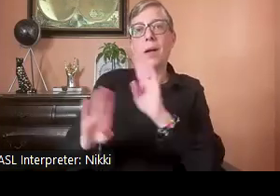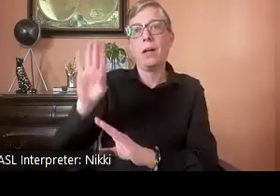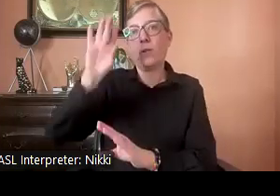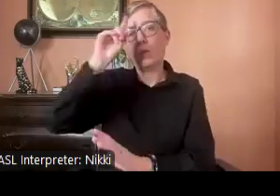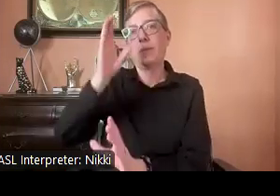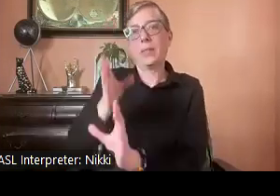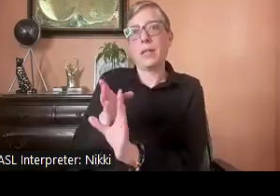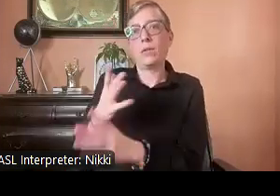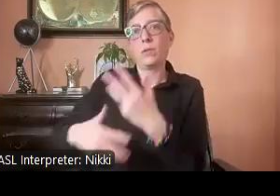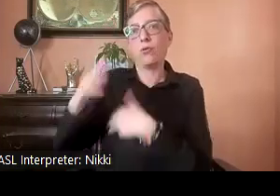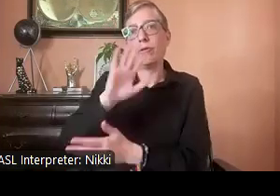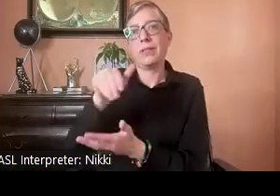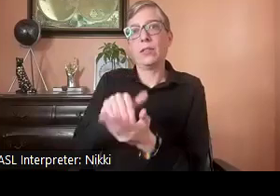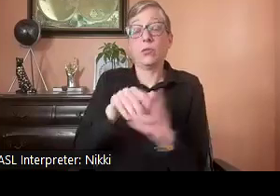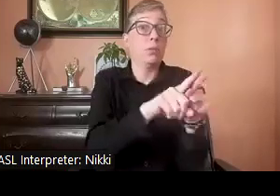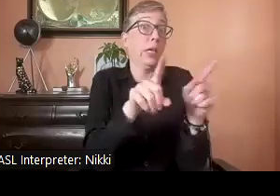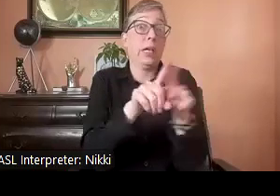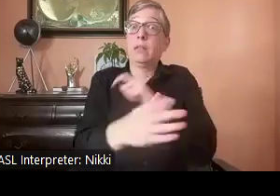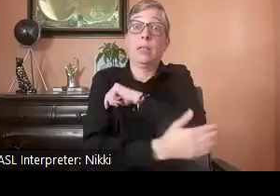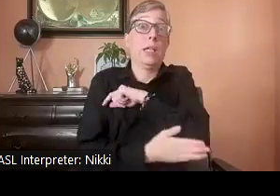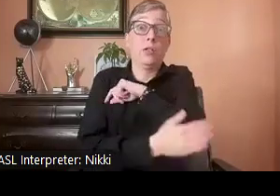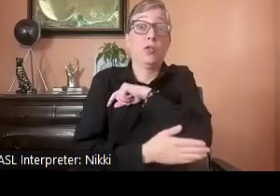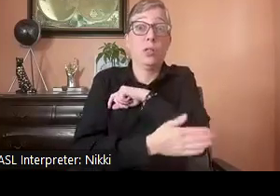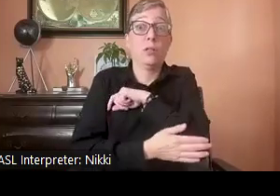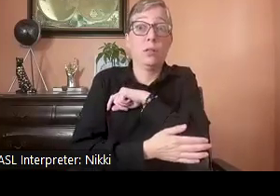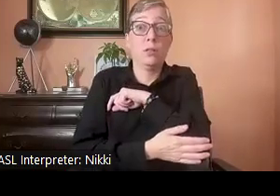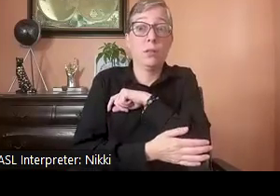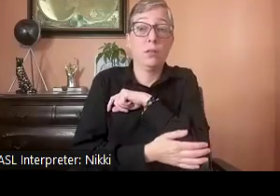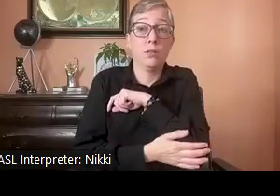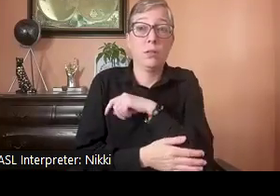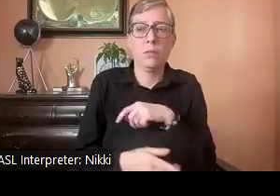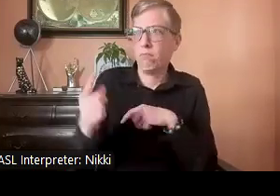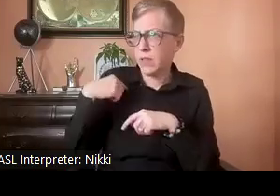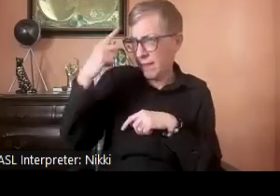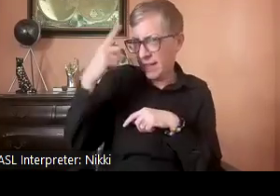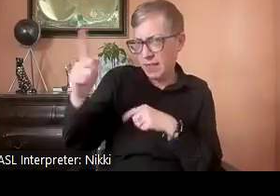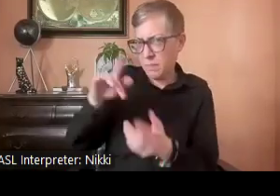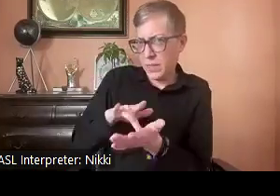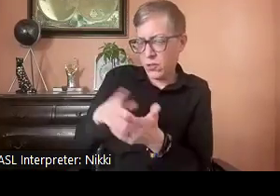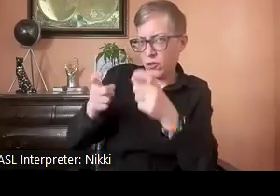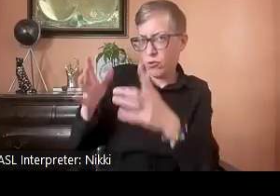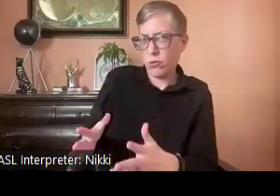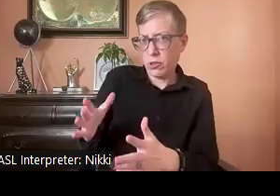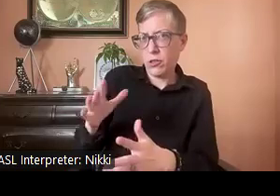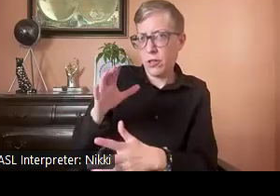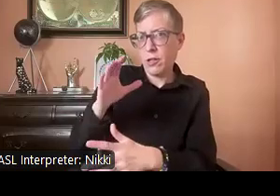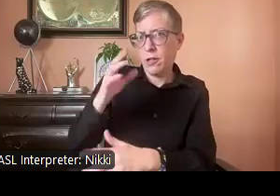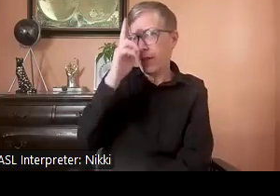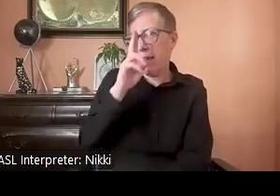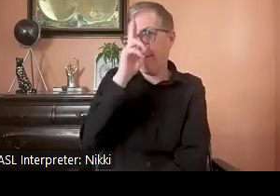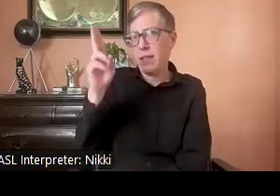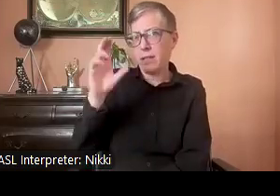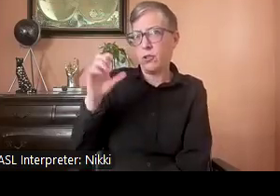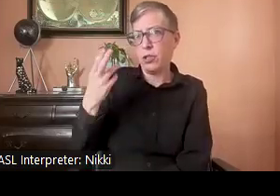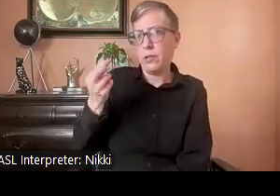Like the Odysseus, I guess, is the medical director of Catholic Charities on North Clinton, which I didn't realize,